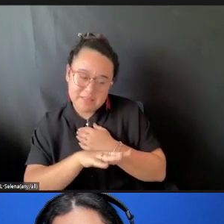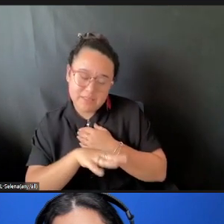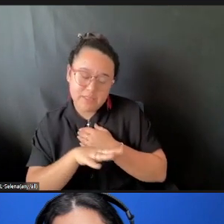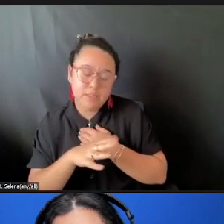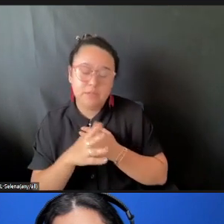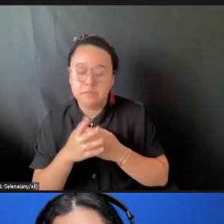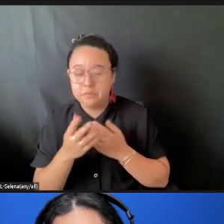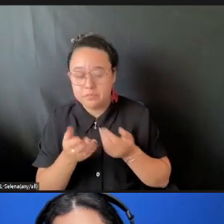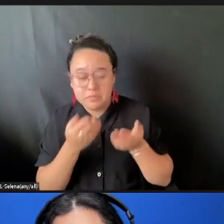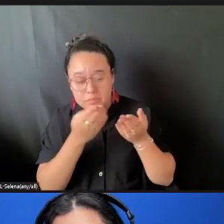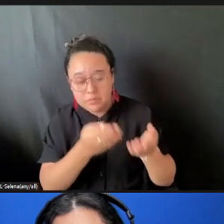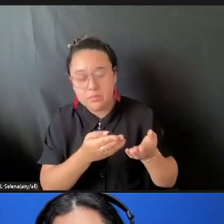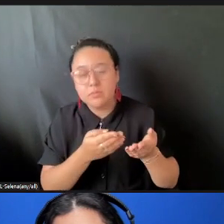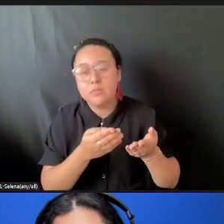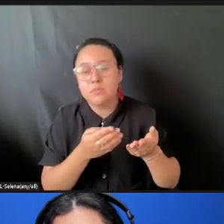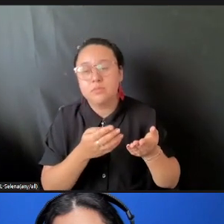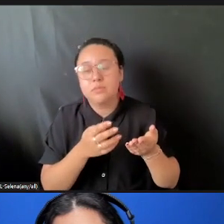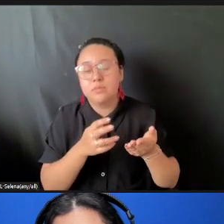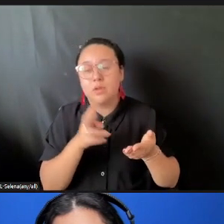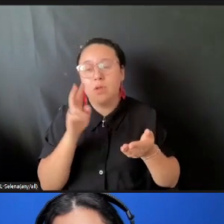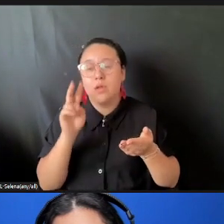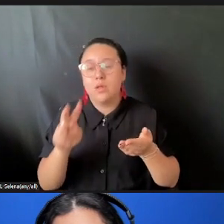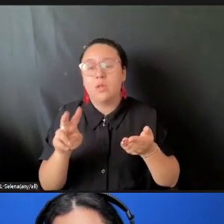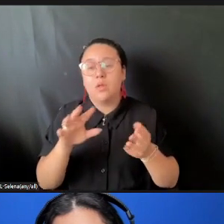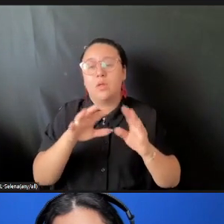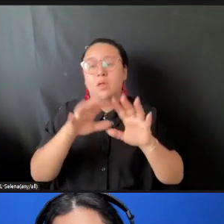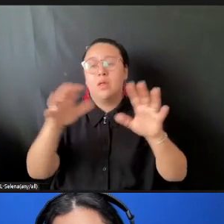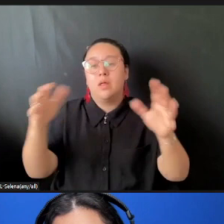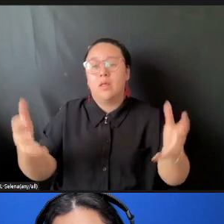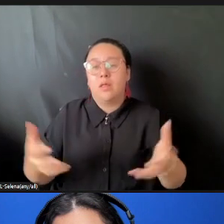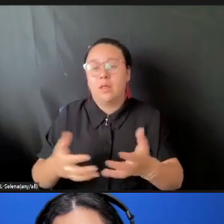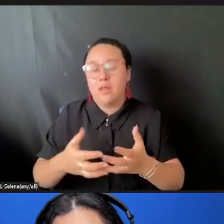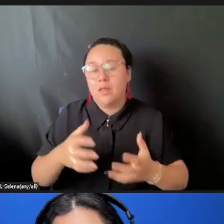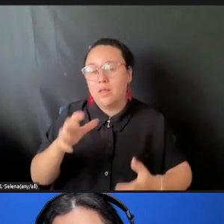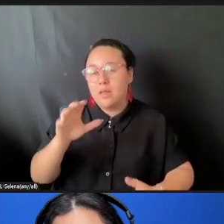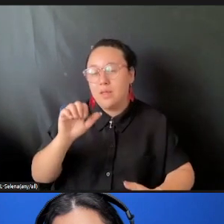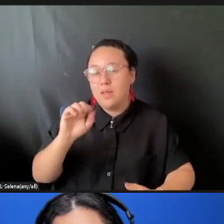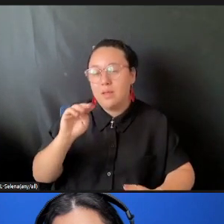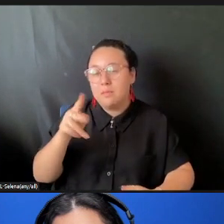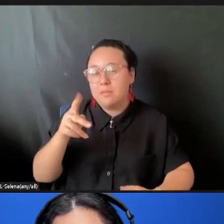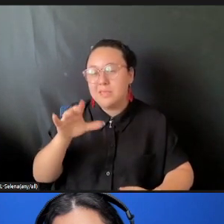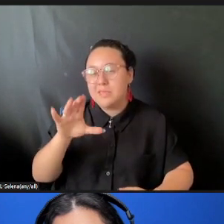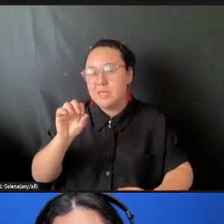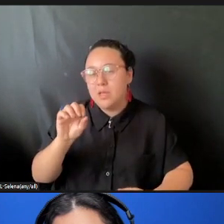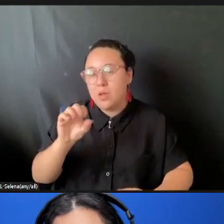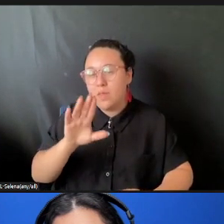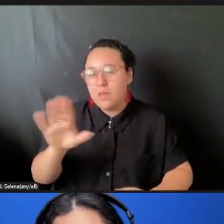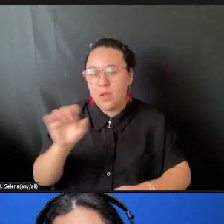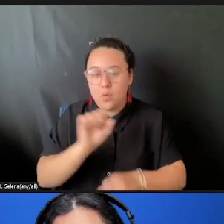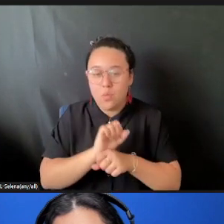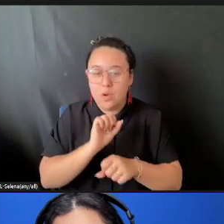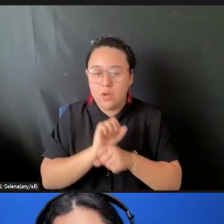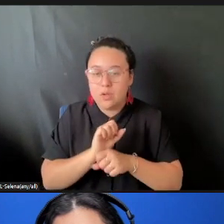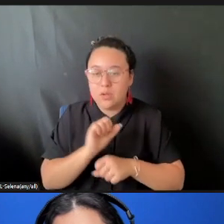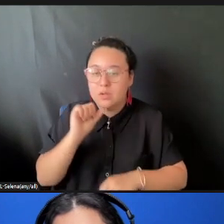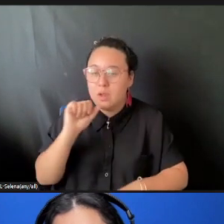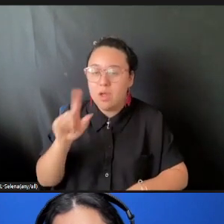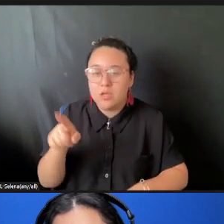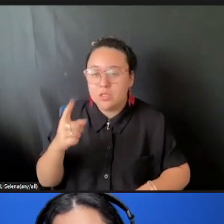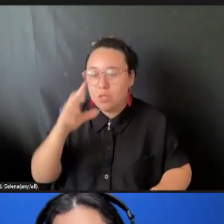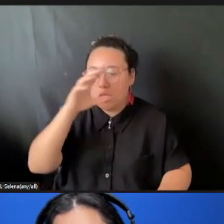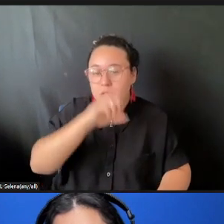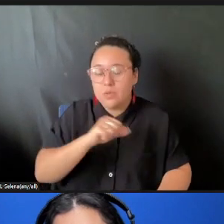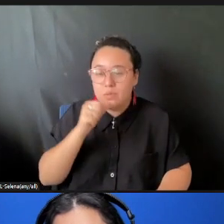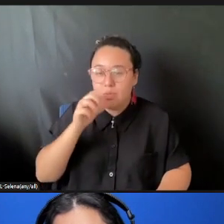me to look at the campesinos' work and to look at the early work, and not sort of just assume that the